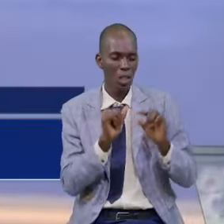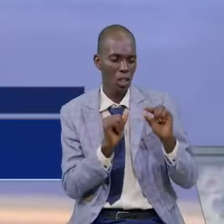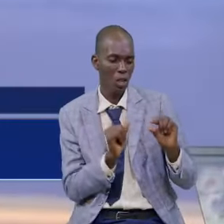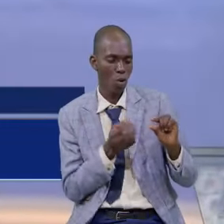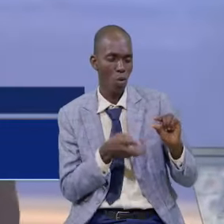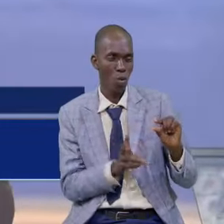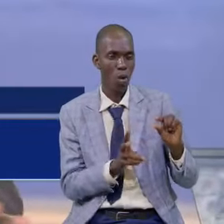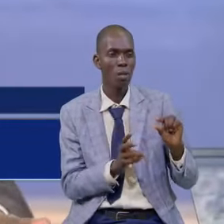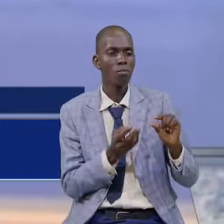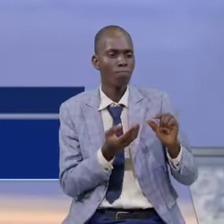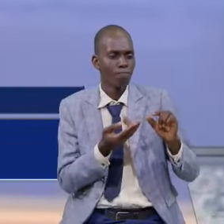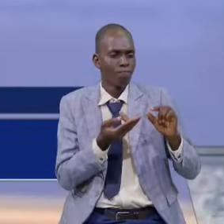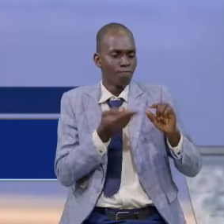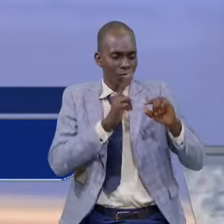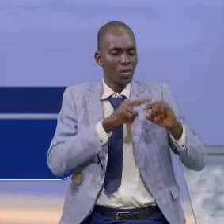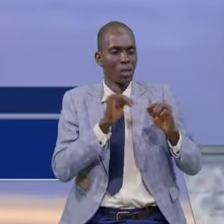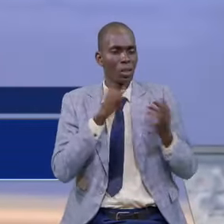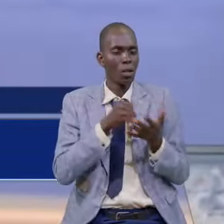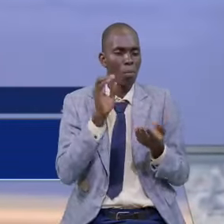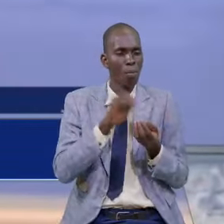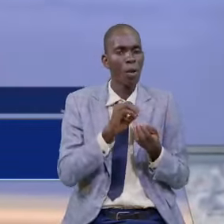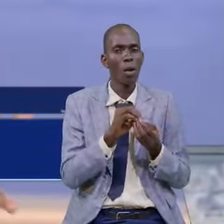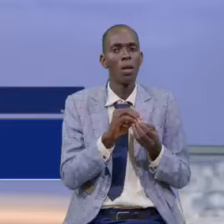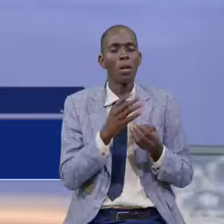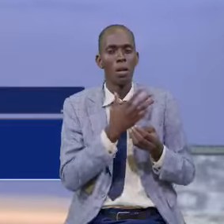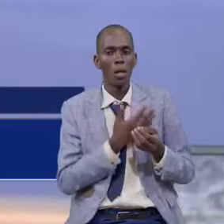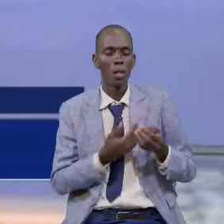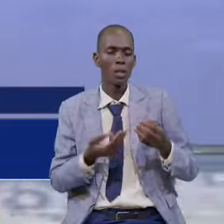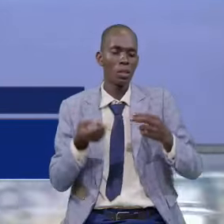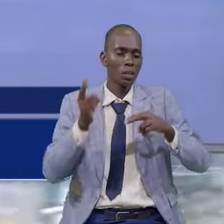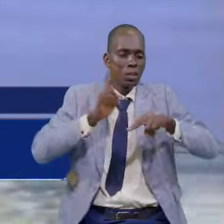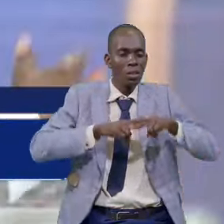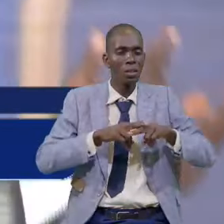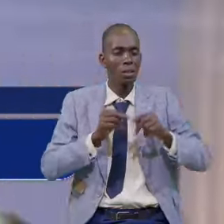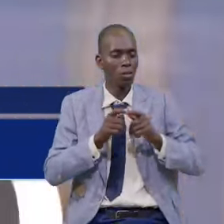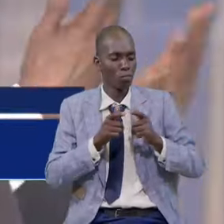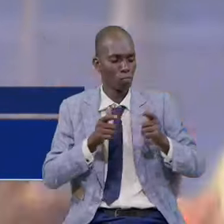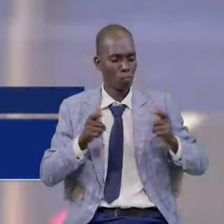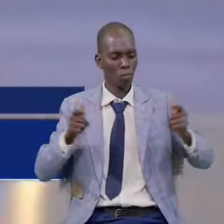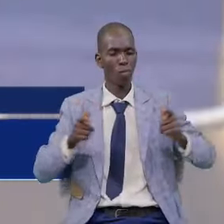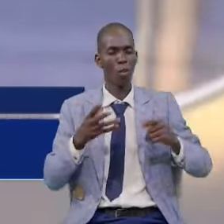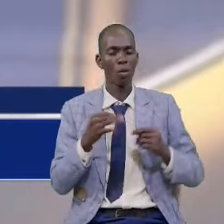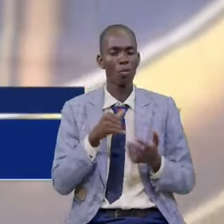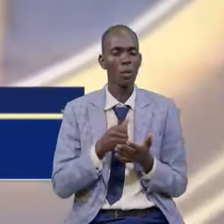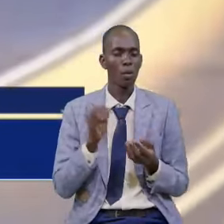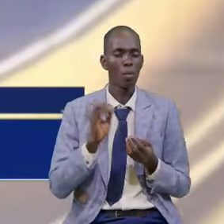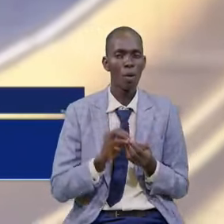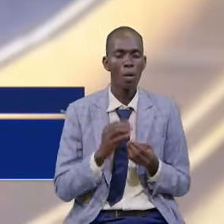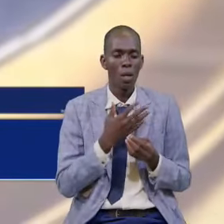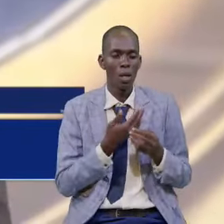a little bit and increase the circumference of that circle, and increase and increase,